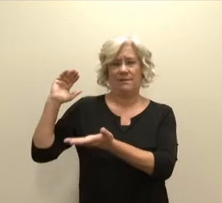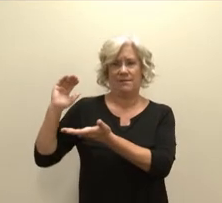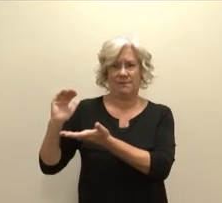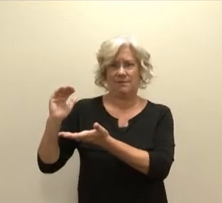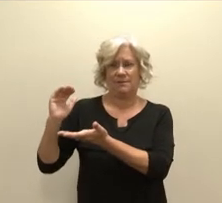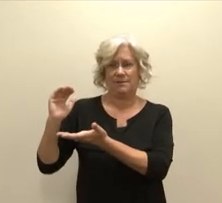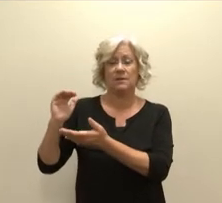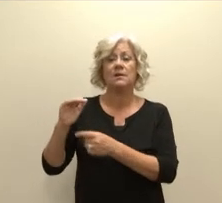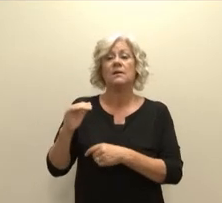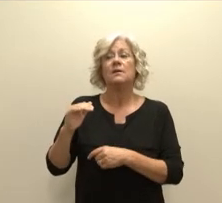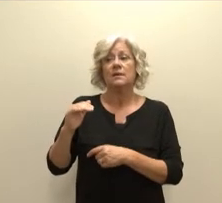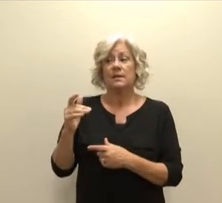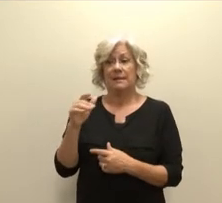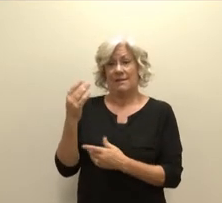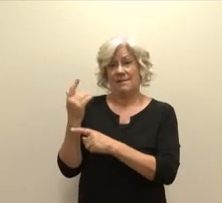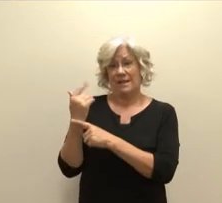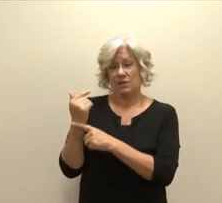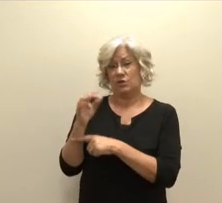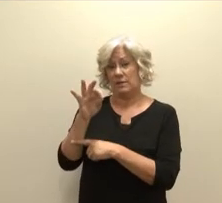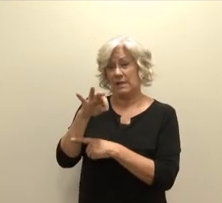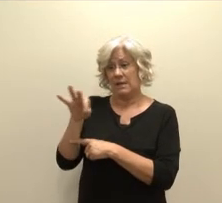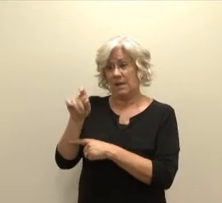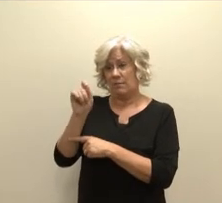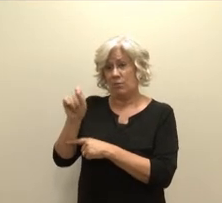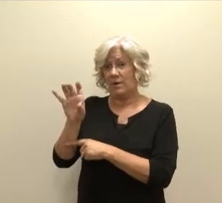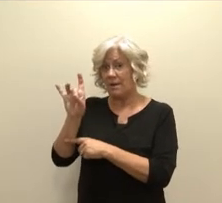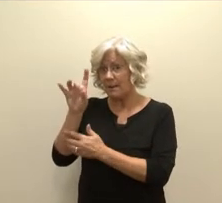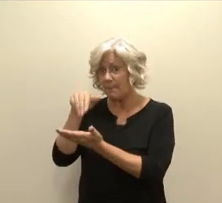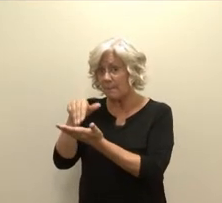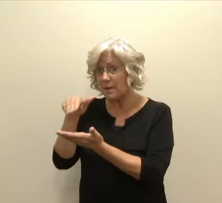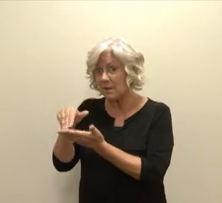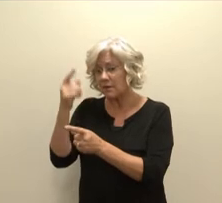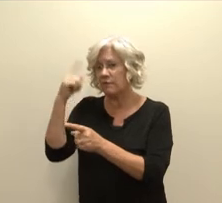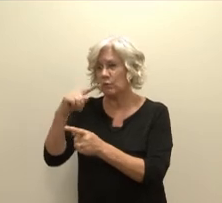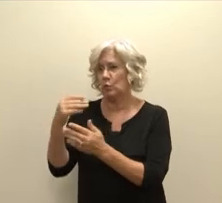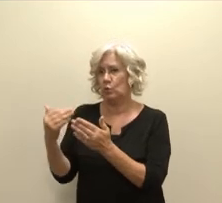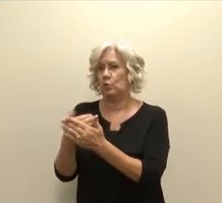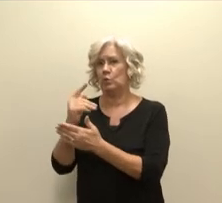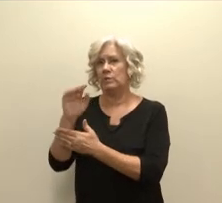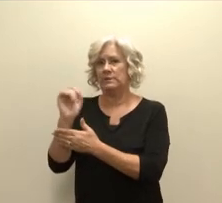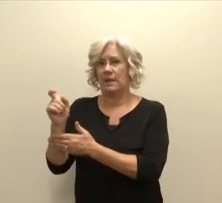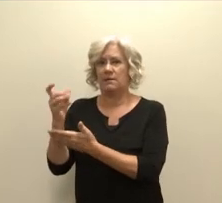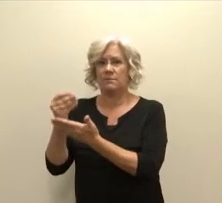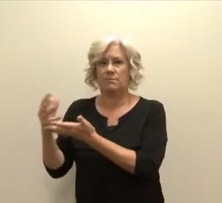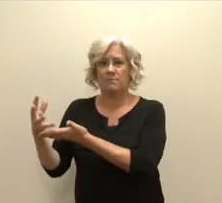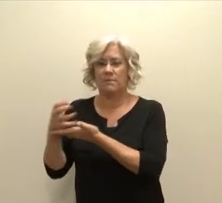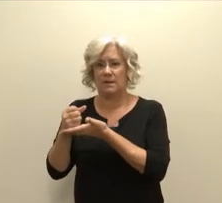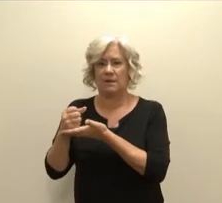had $99.8 million in new taxable value, and this year it's